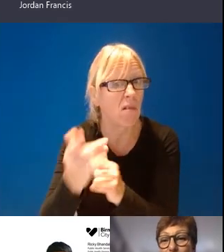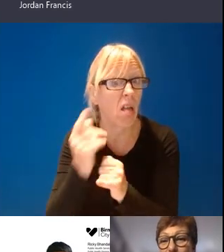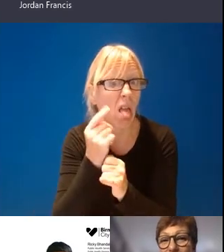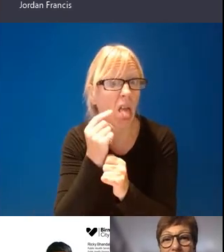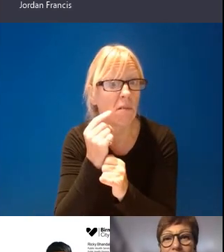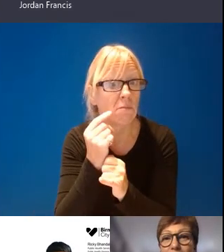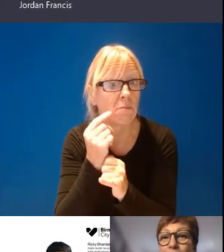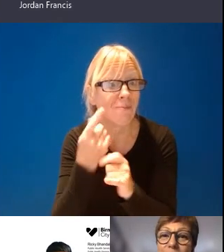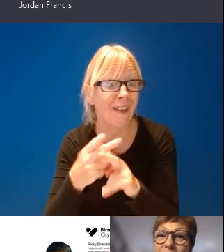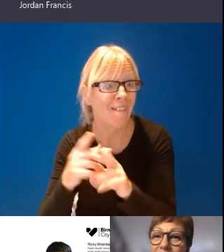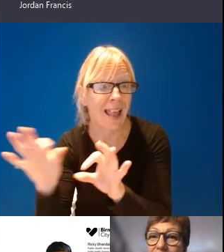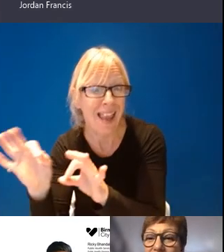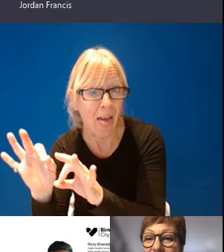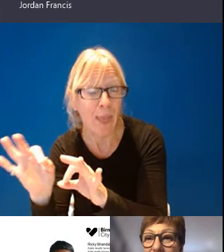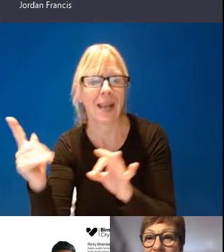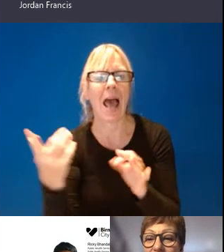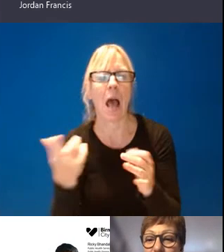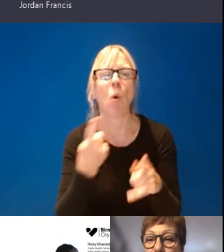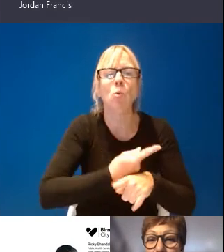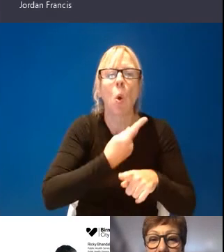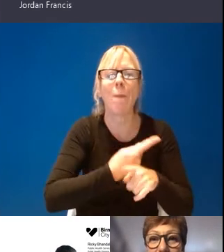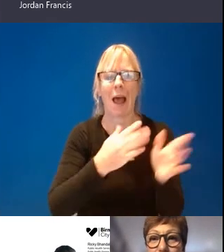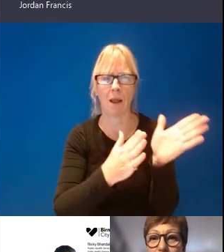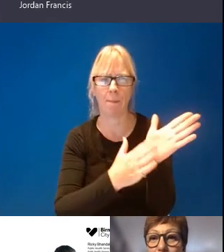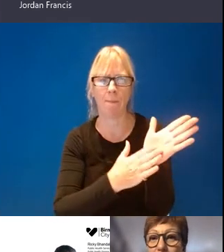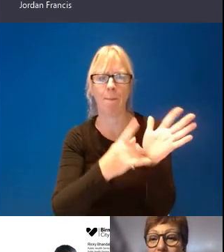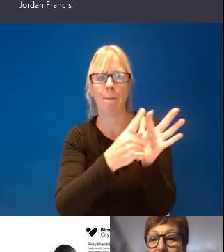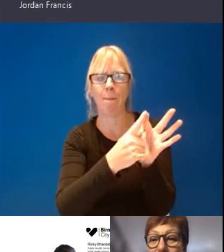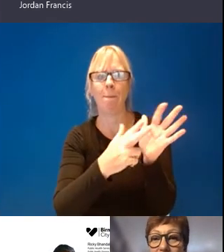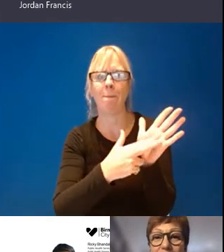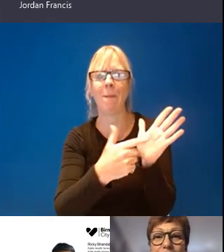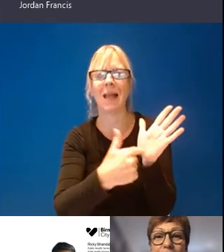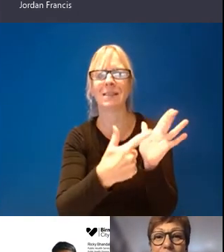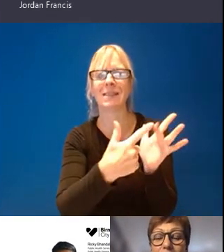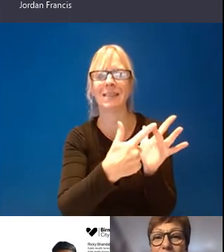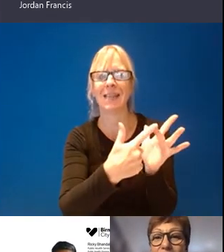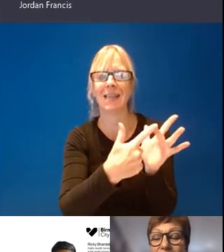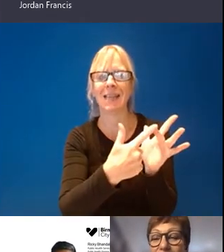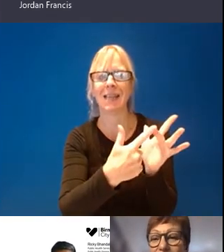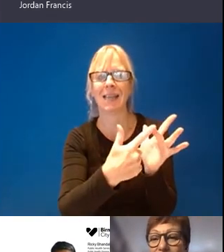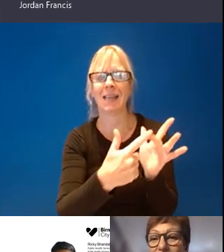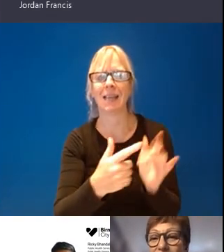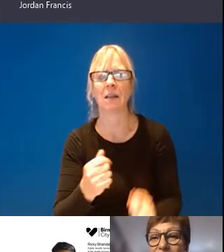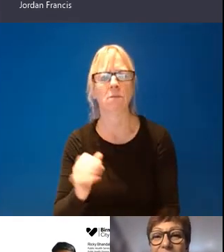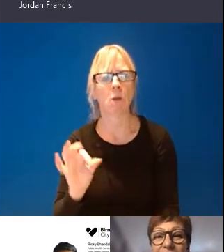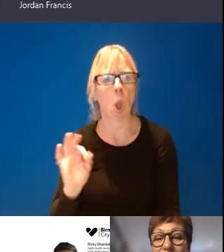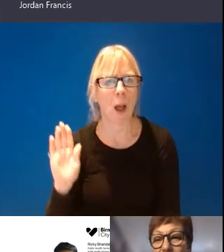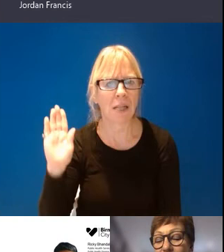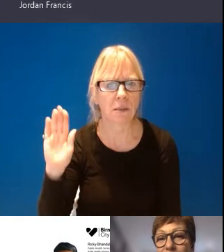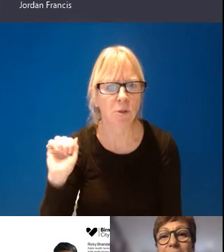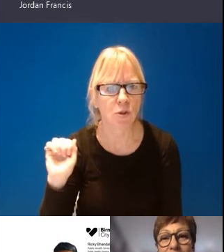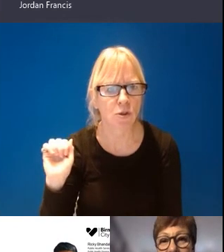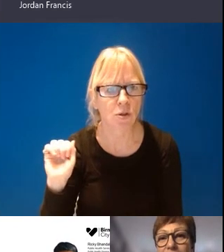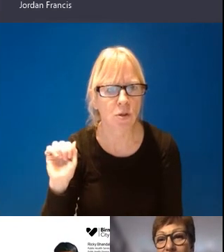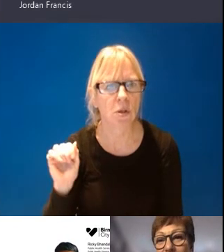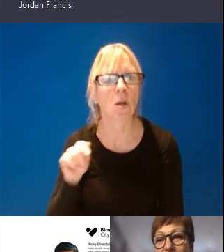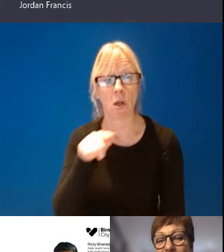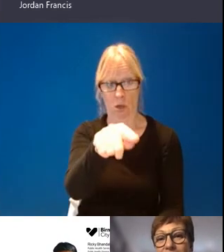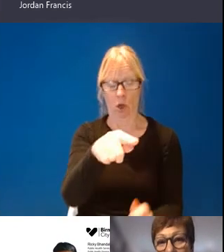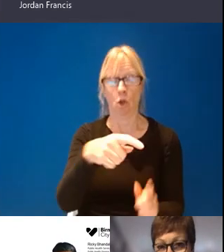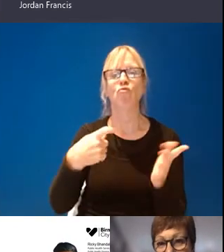to Menti while people are thinking. I can't see any hands up or anything popping up in the chat. What I will add on to that, Tessa, is that